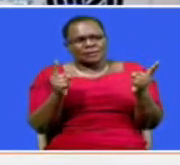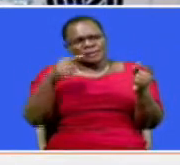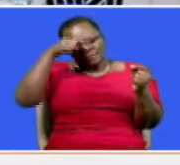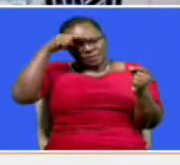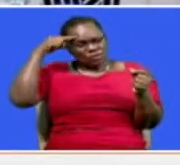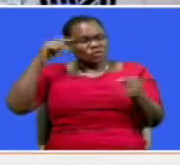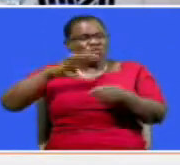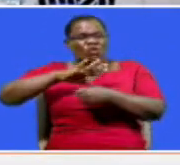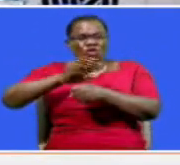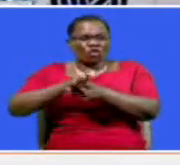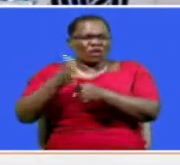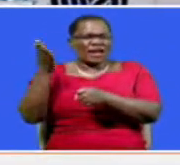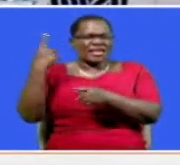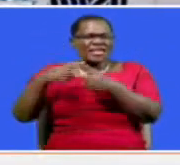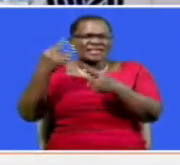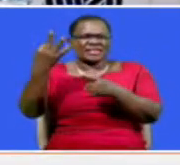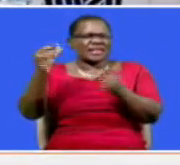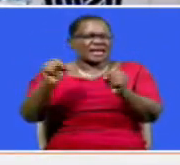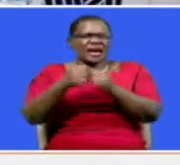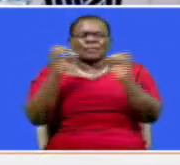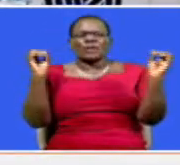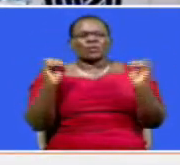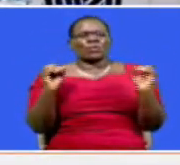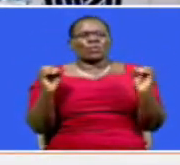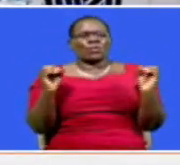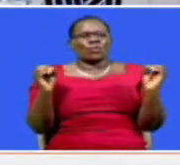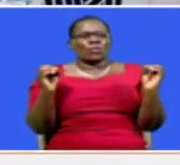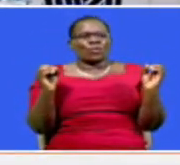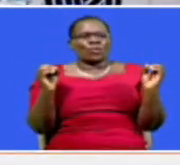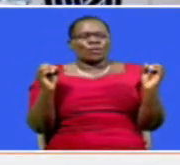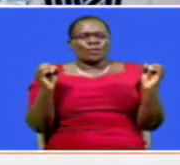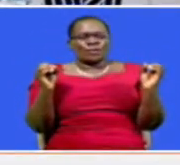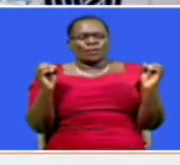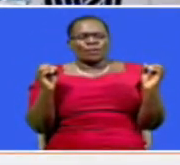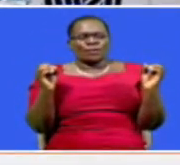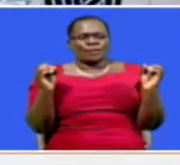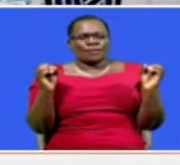of the COVID epidemic, for 3 years we have not held